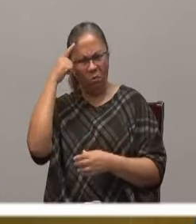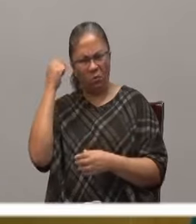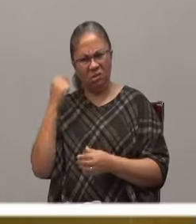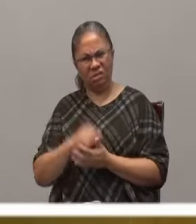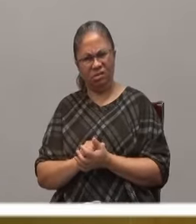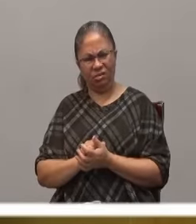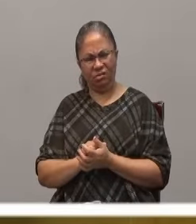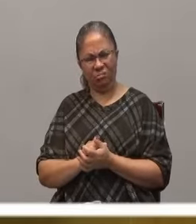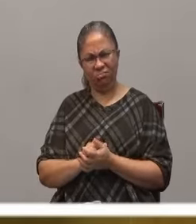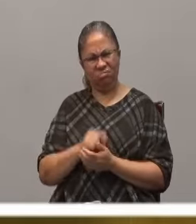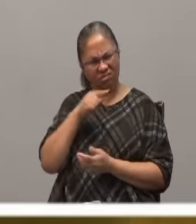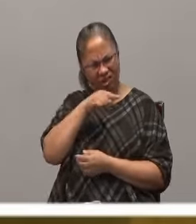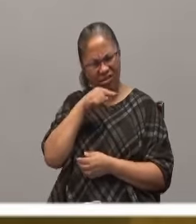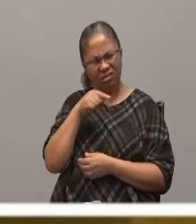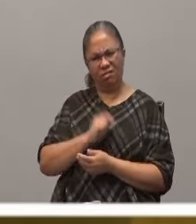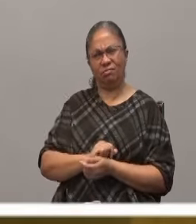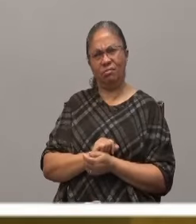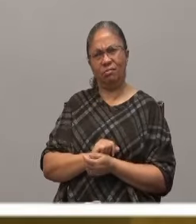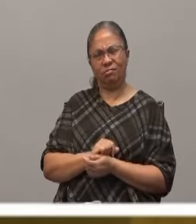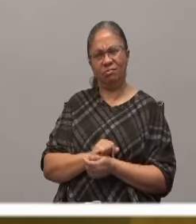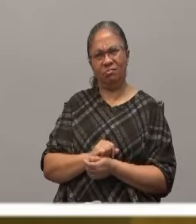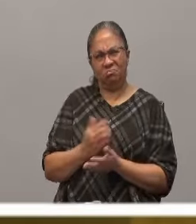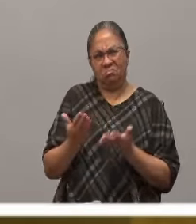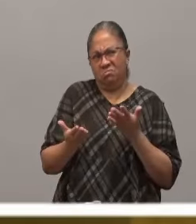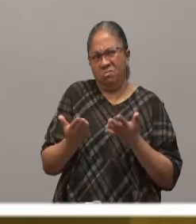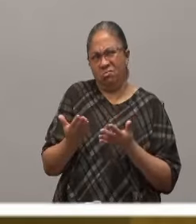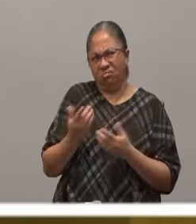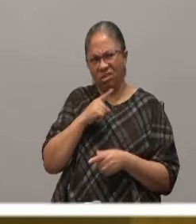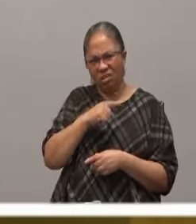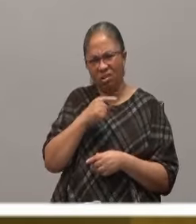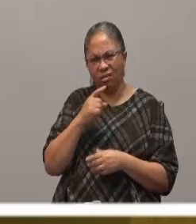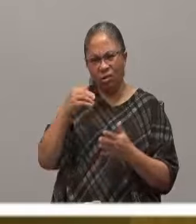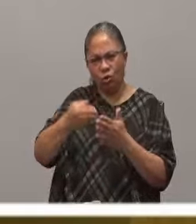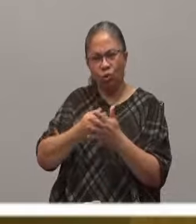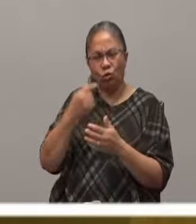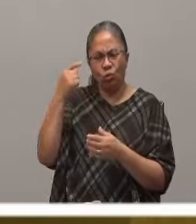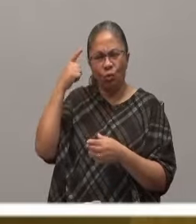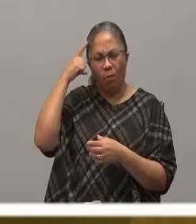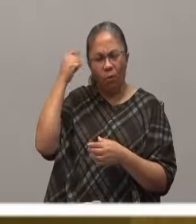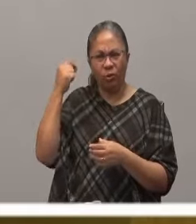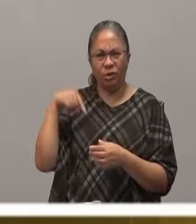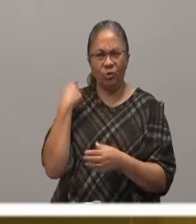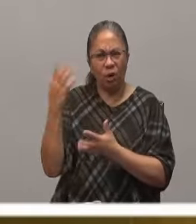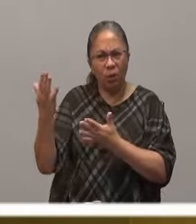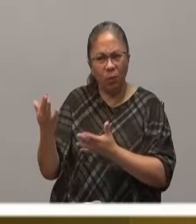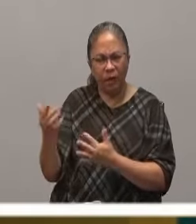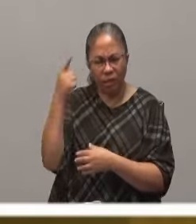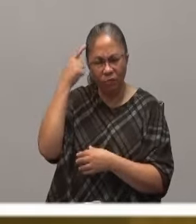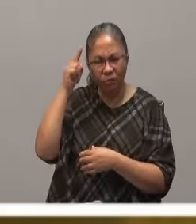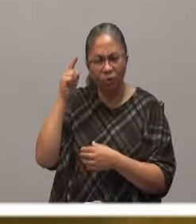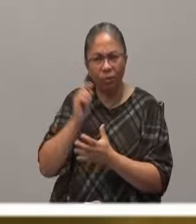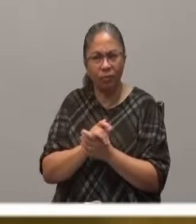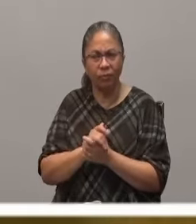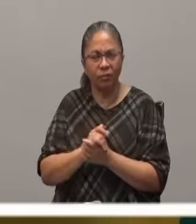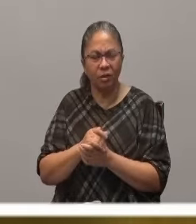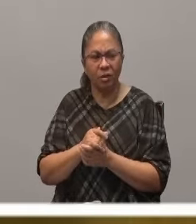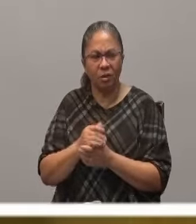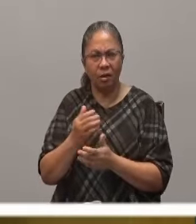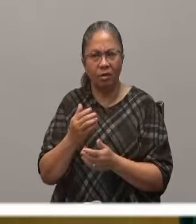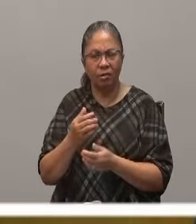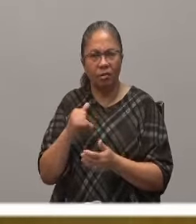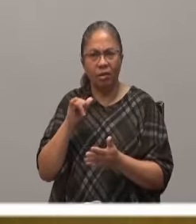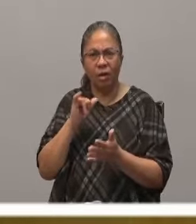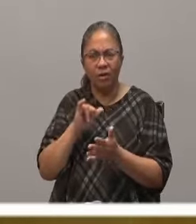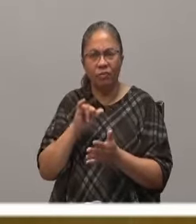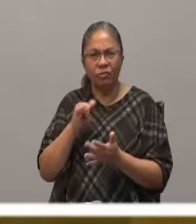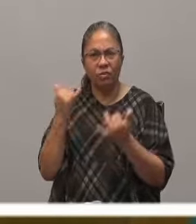on? Could this be him? Could this be the moment when God will raise that new